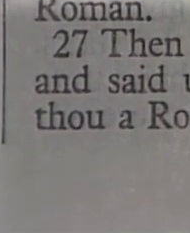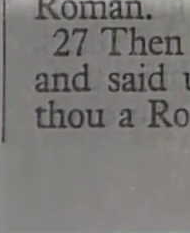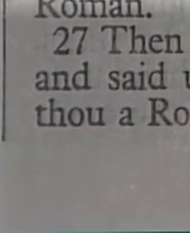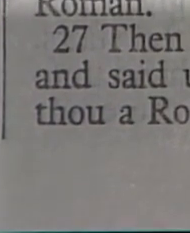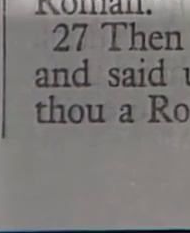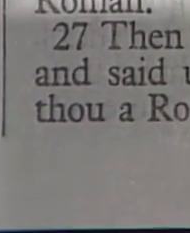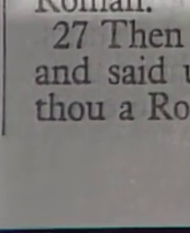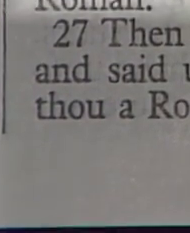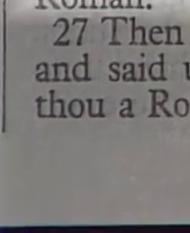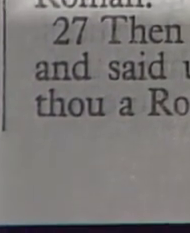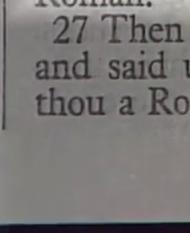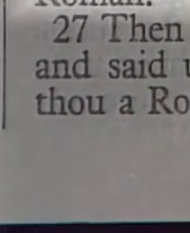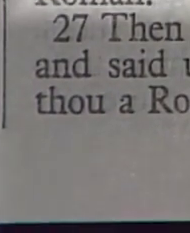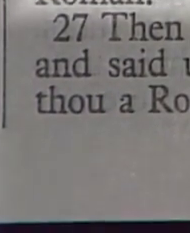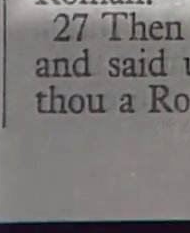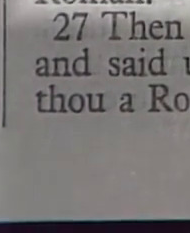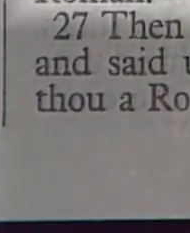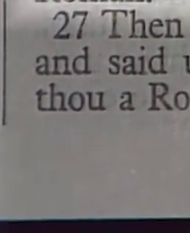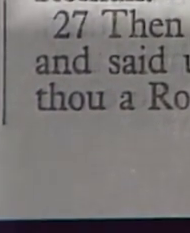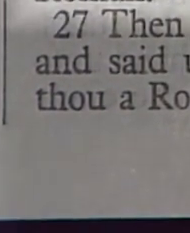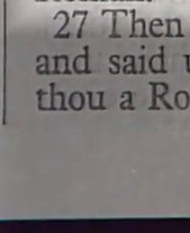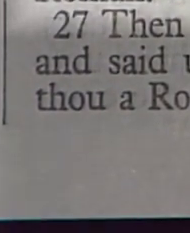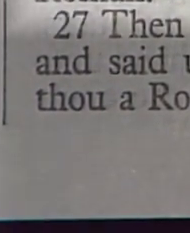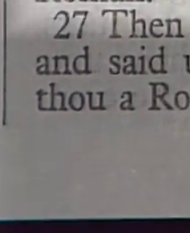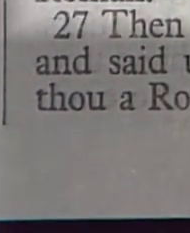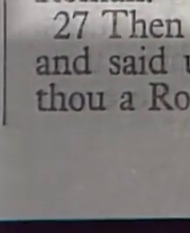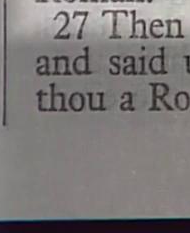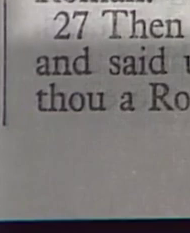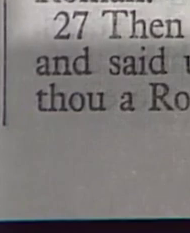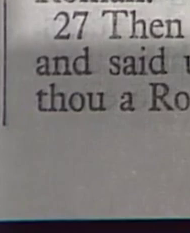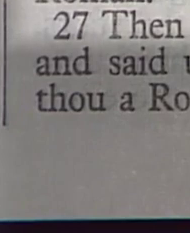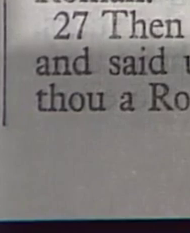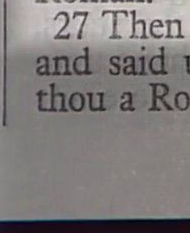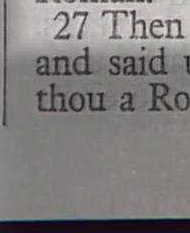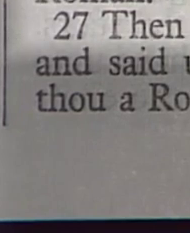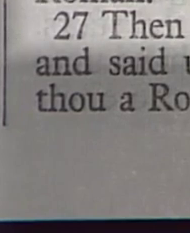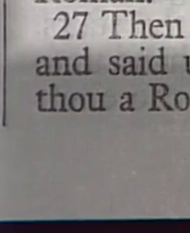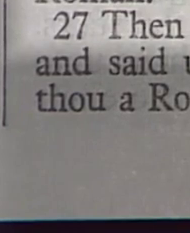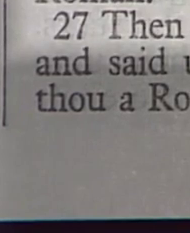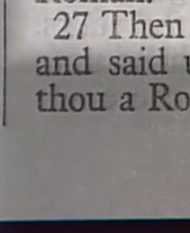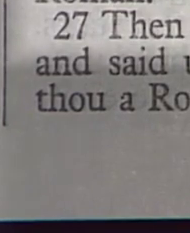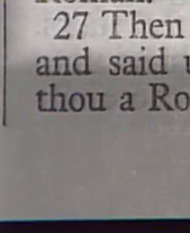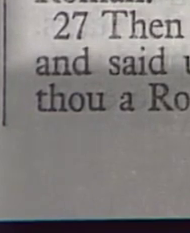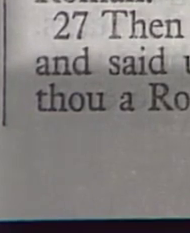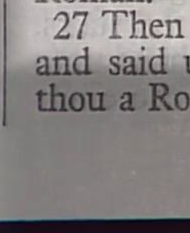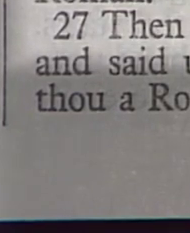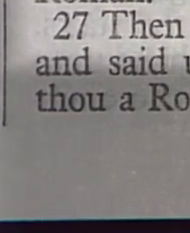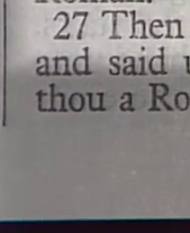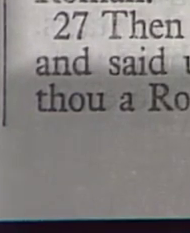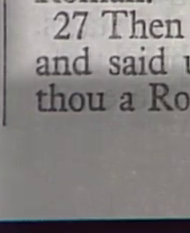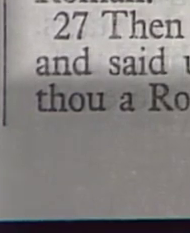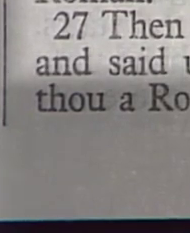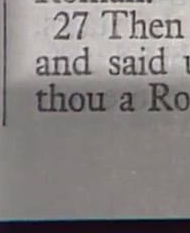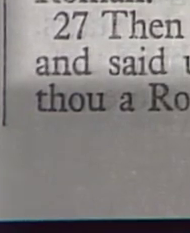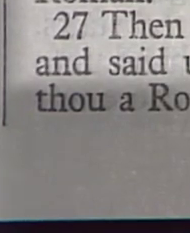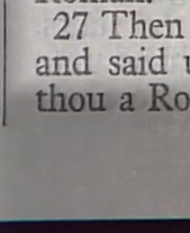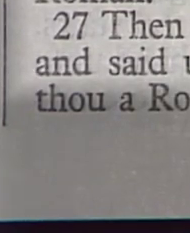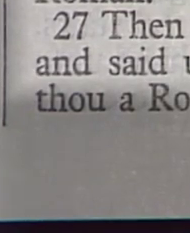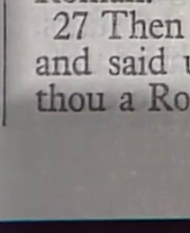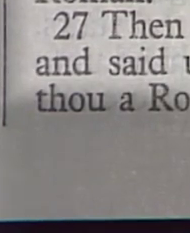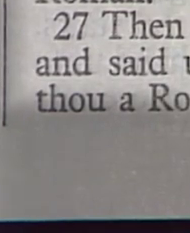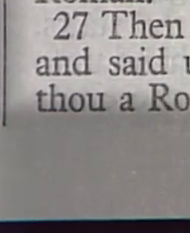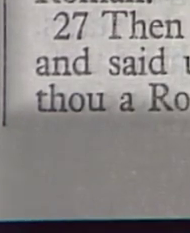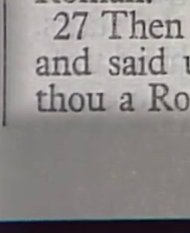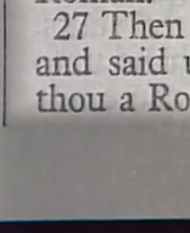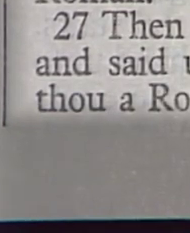saying, "Take heed what thou doest, for this man is a Roman." Then the chief captain came and said unto him, "Tell